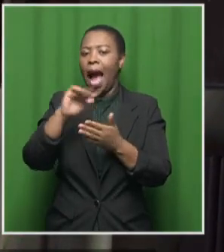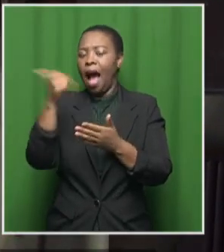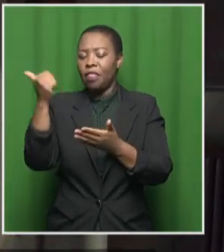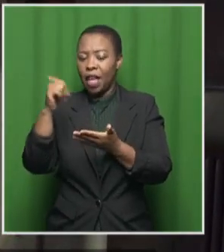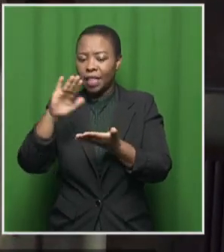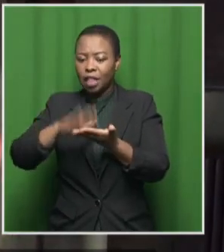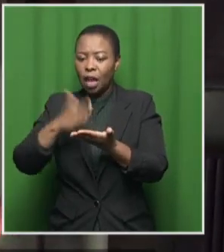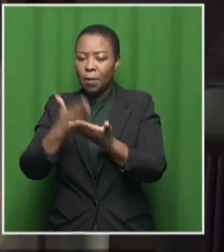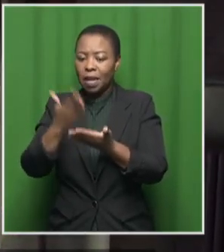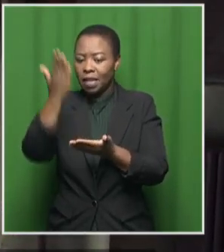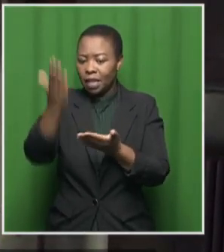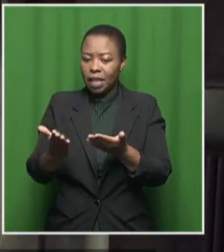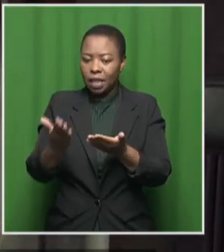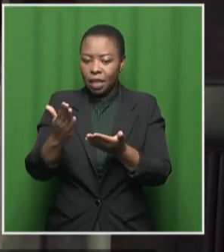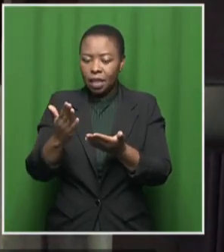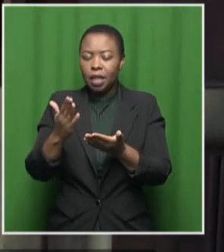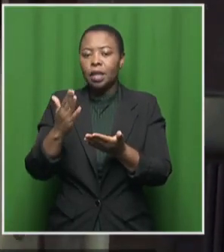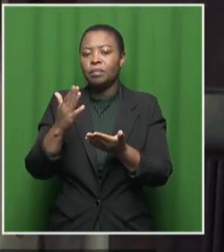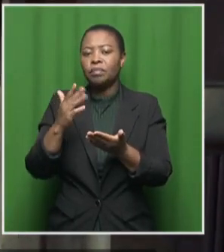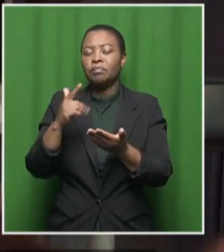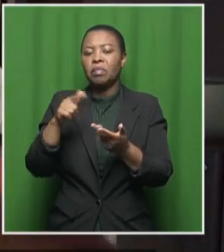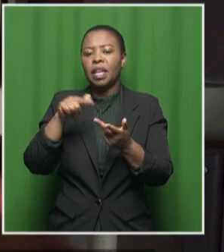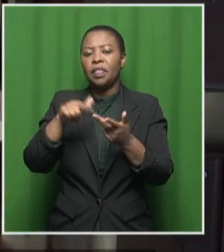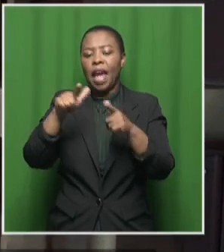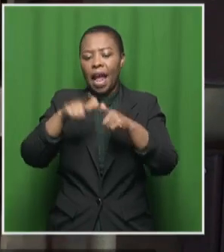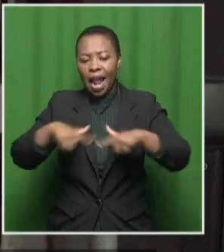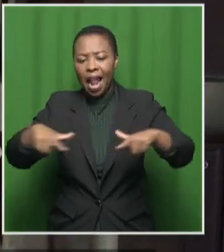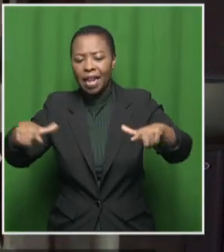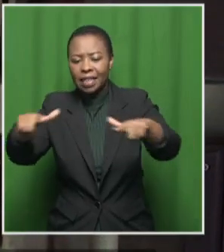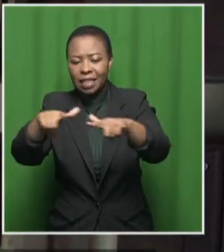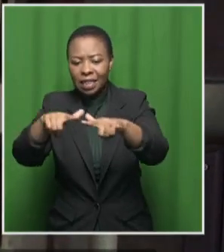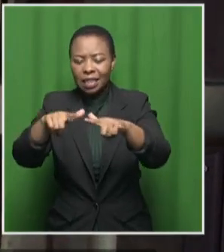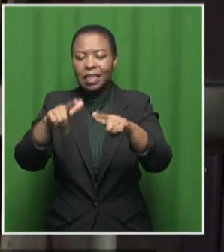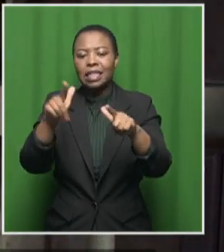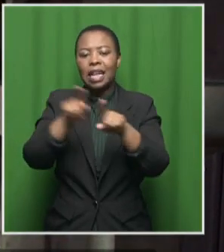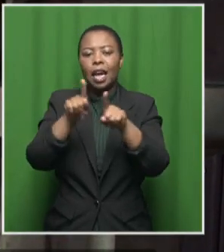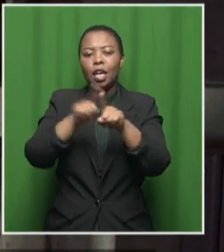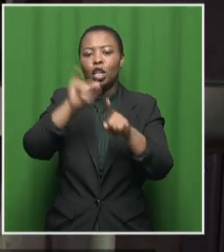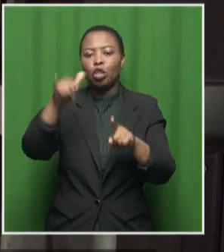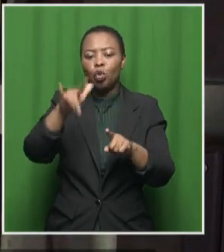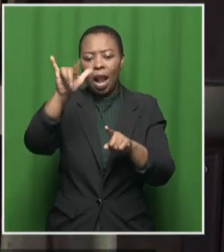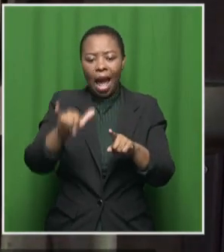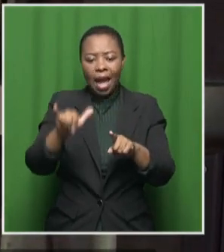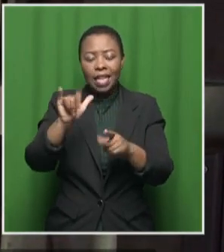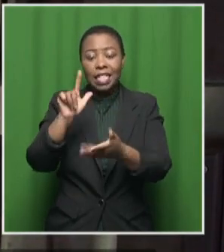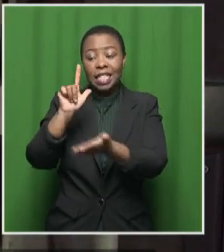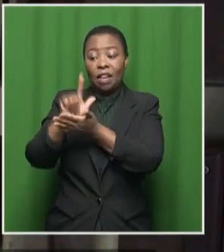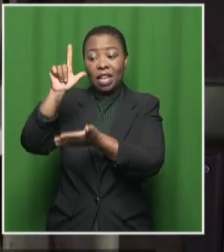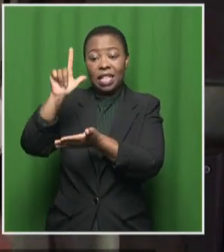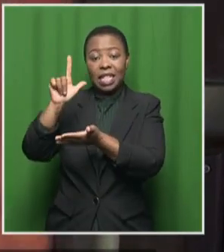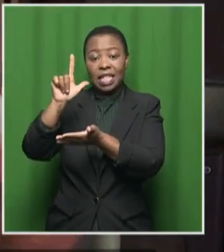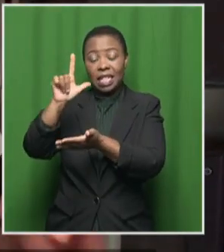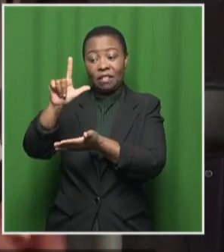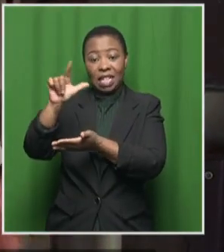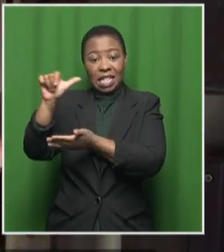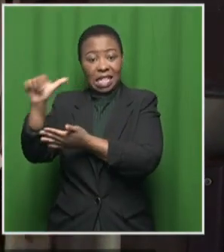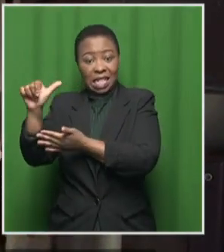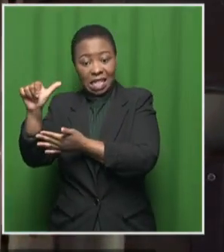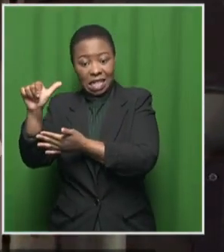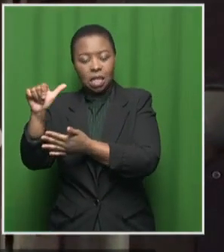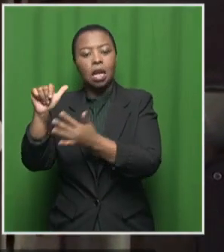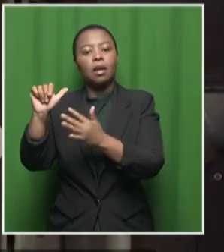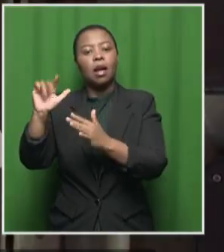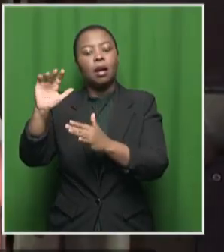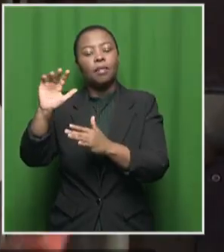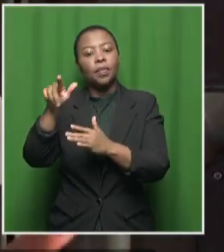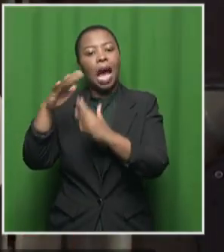we have is that it represents the law of the land. The date on it, July 4th, 1776, is the date of American independence,